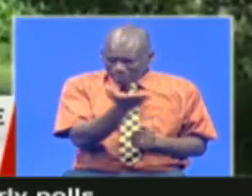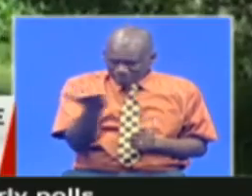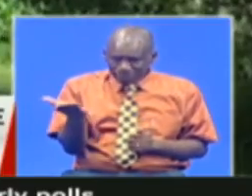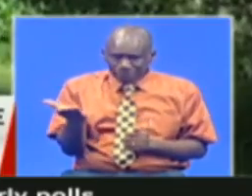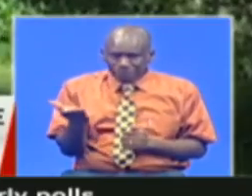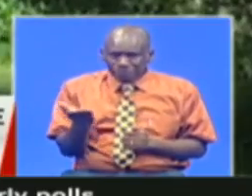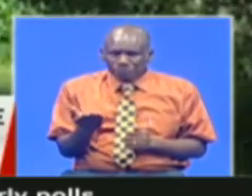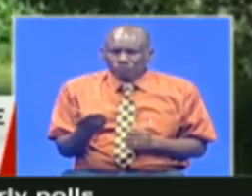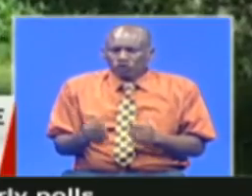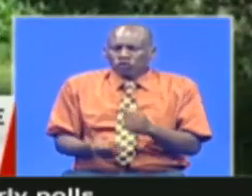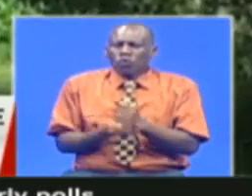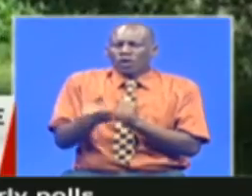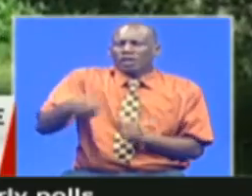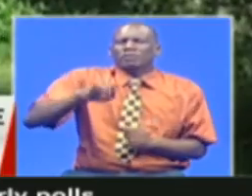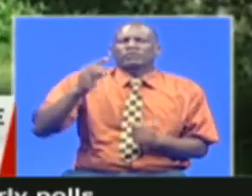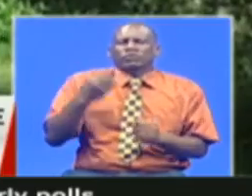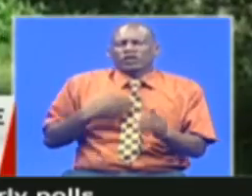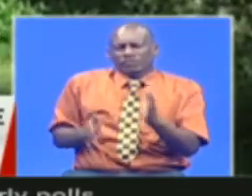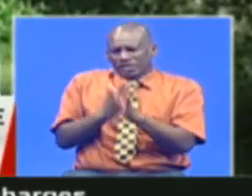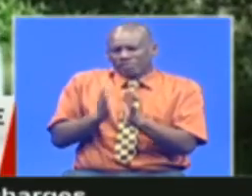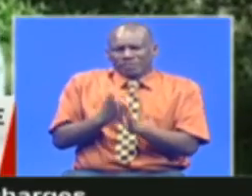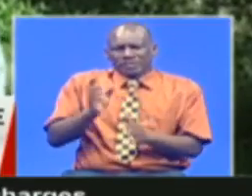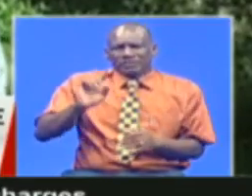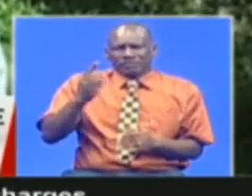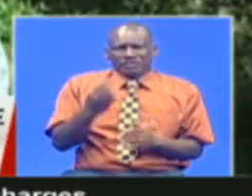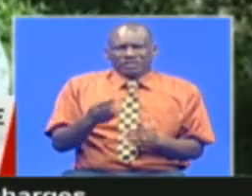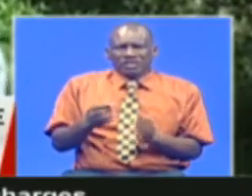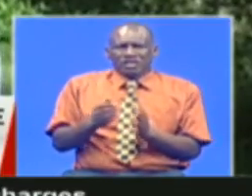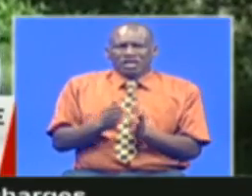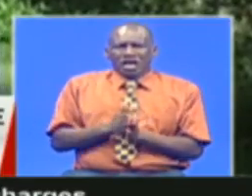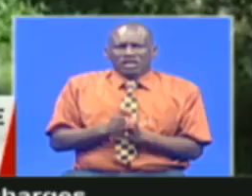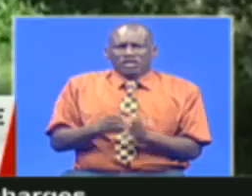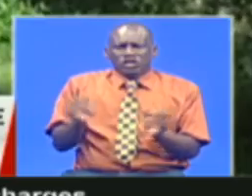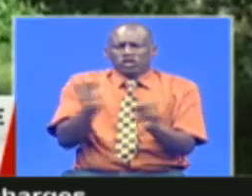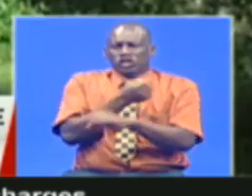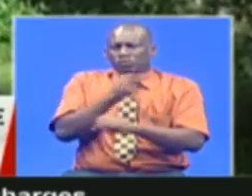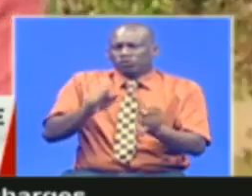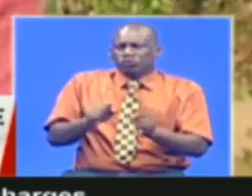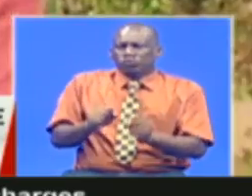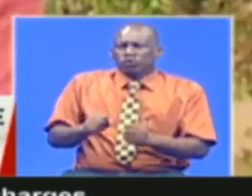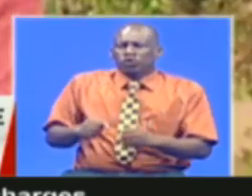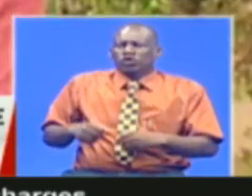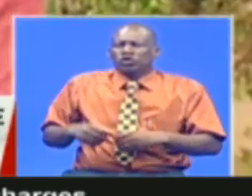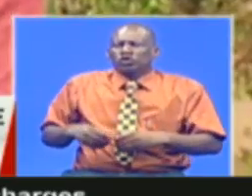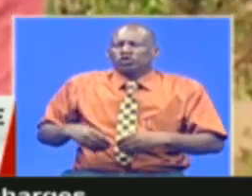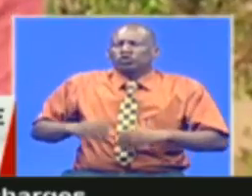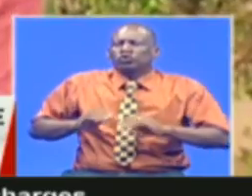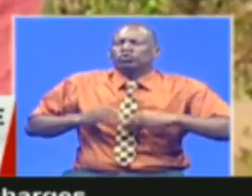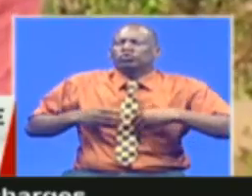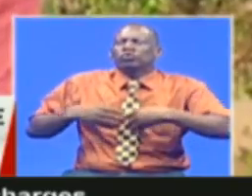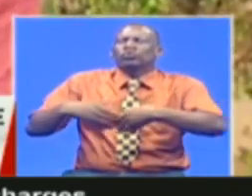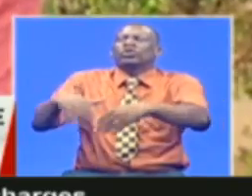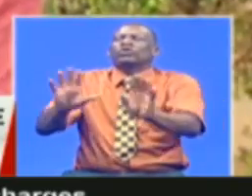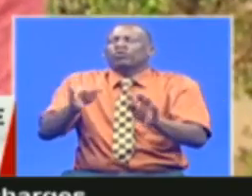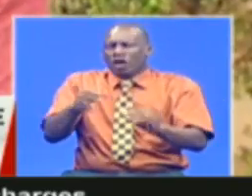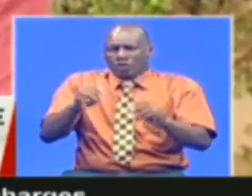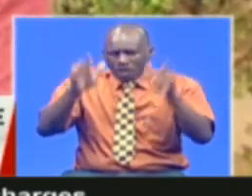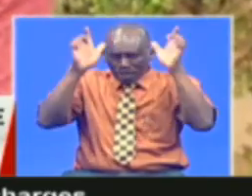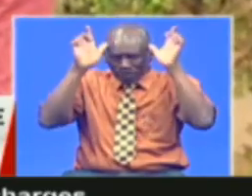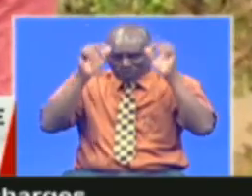attend us first because we have an emergency. Okay. And we are leaving, we cannot chase our cows away. Yeah. At the Kisumu County Hospital,